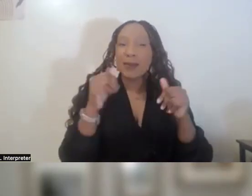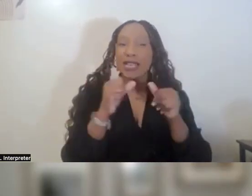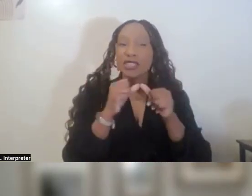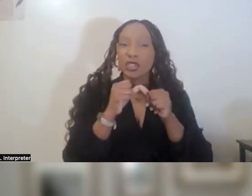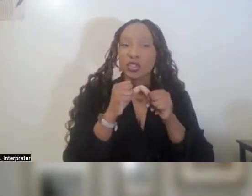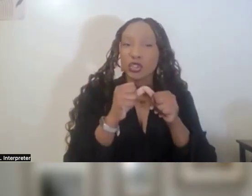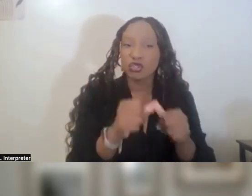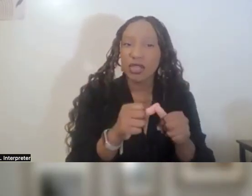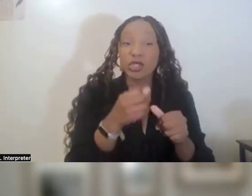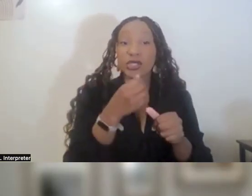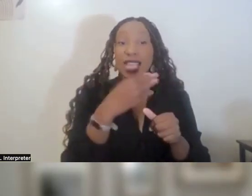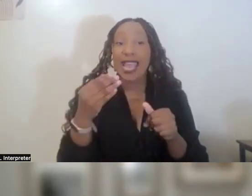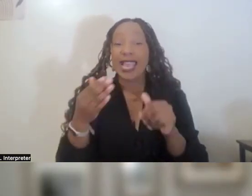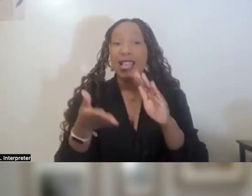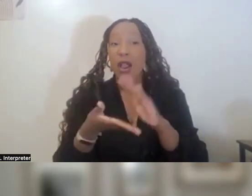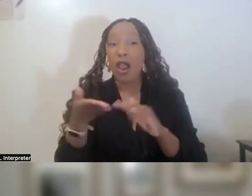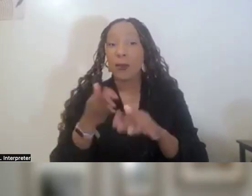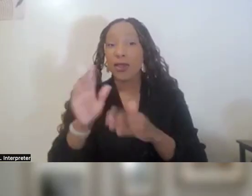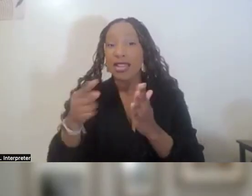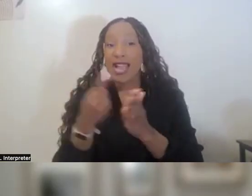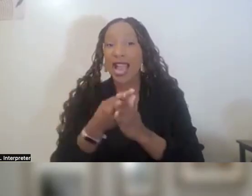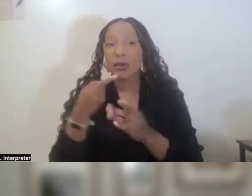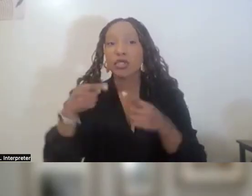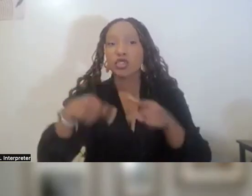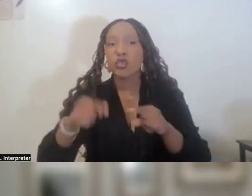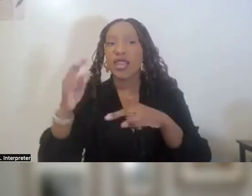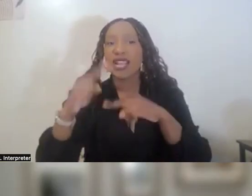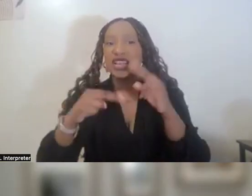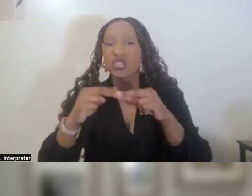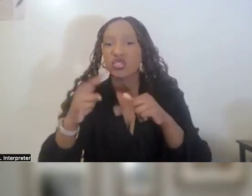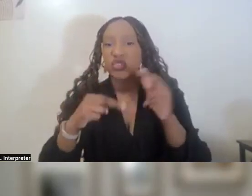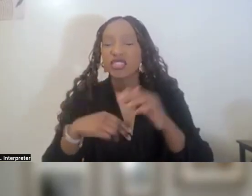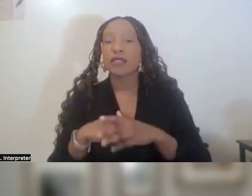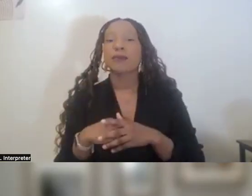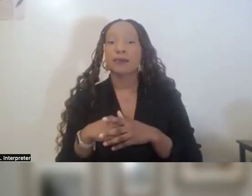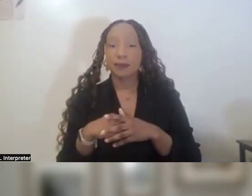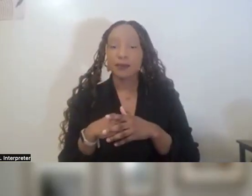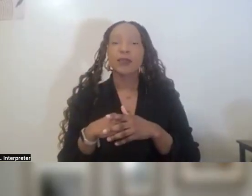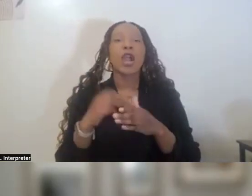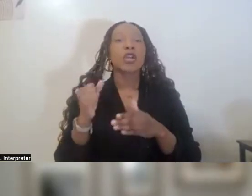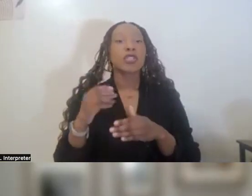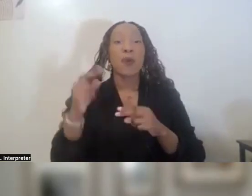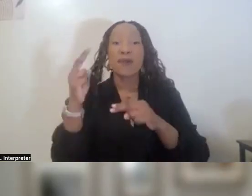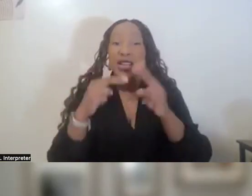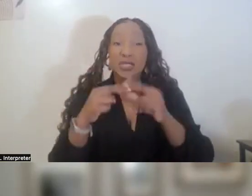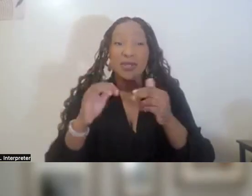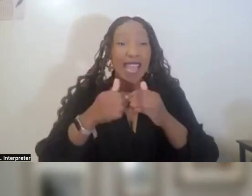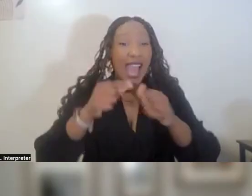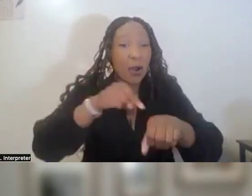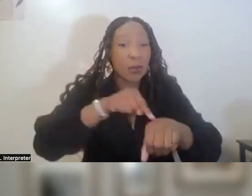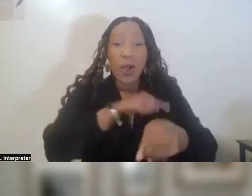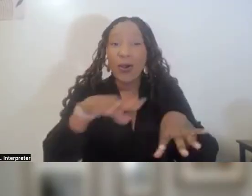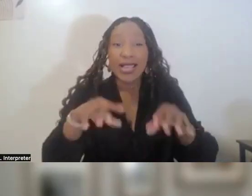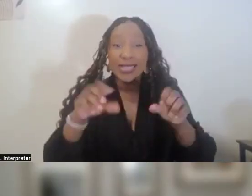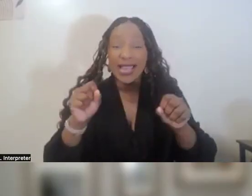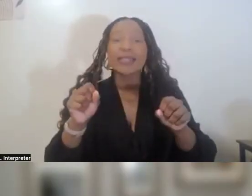construction? Mohammed, that might be you as well. Yeah, so the duration of the construction is going to last until